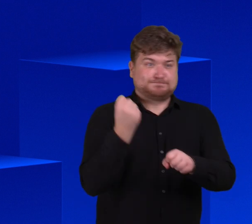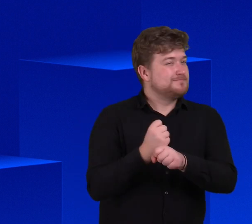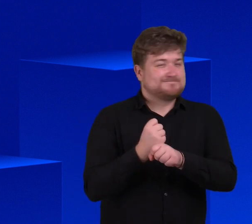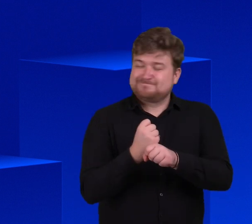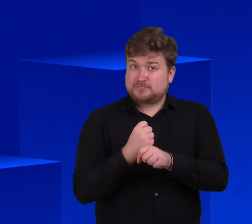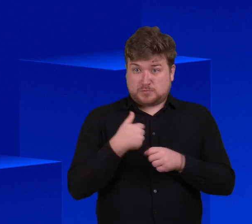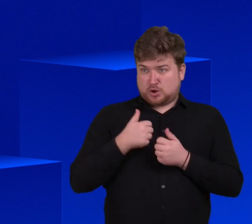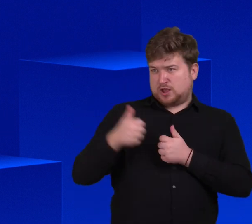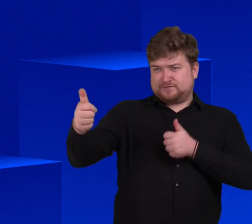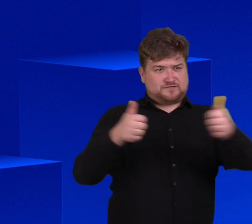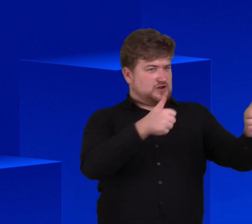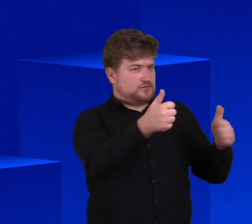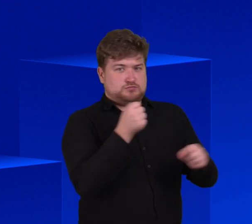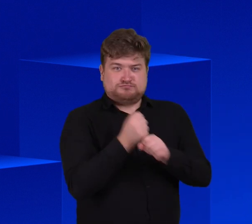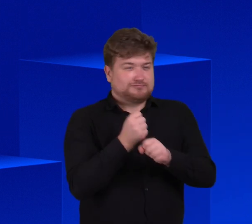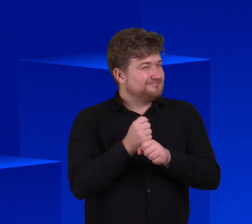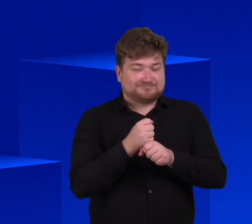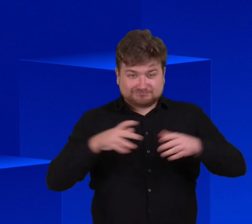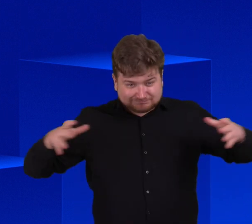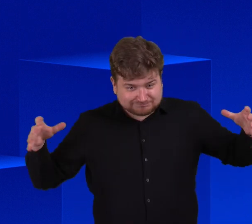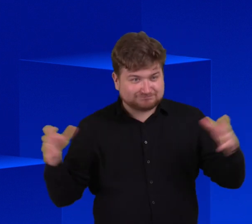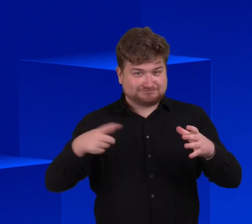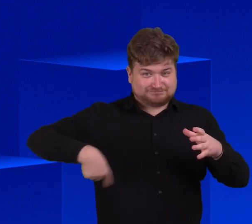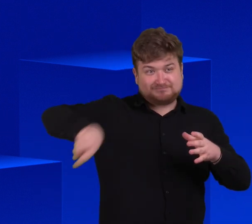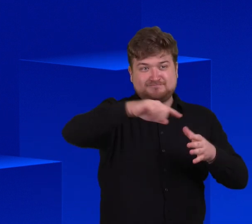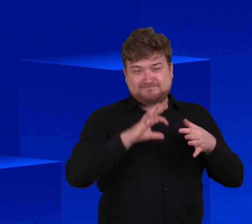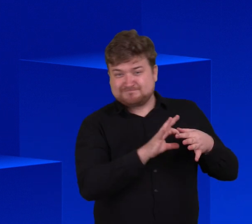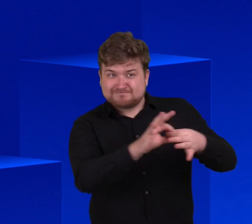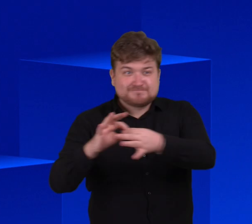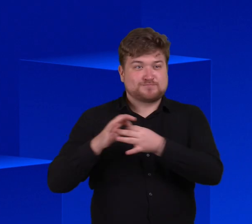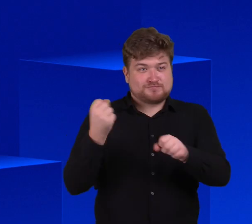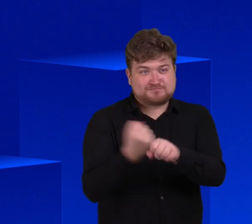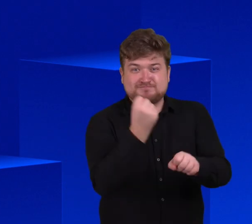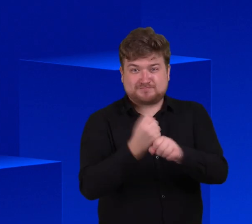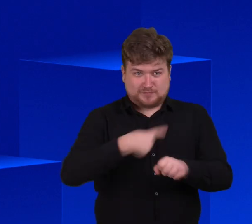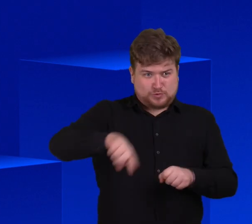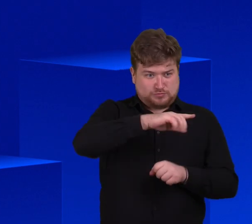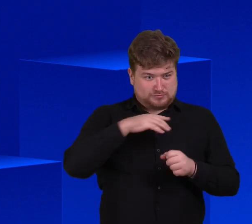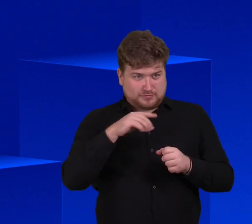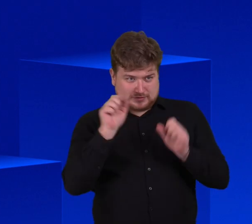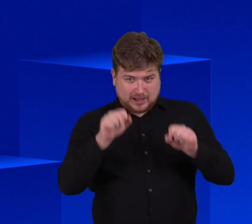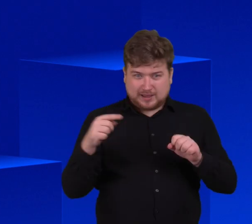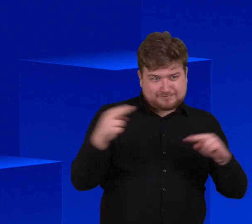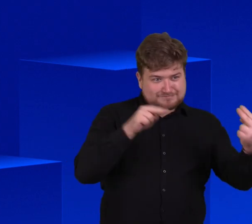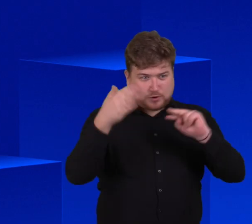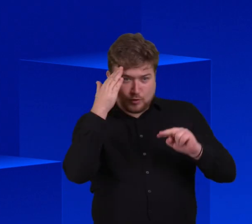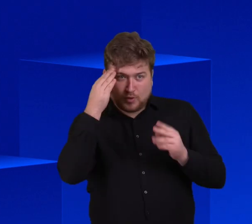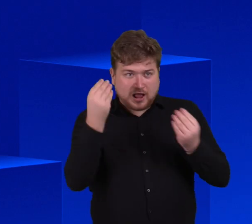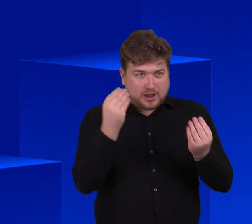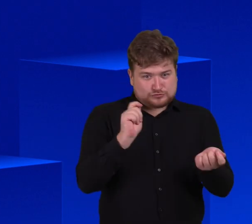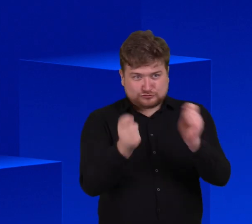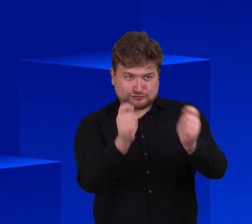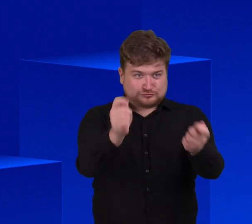the past projects, we discussed the two spaces that actually coincide, one being the space